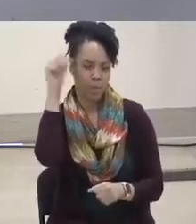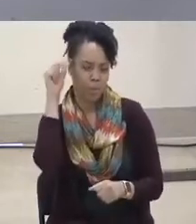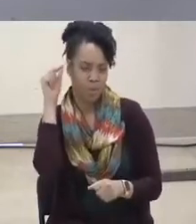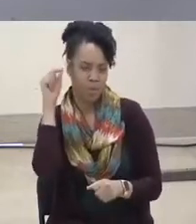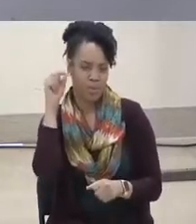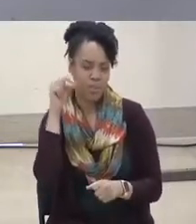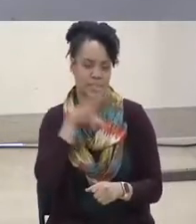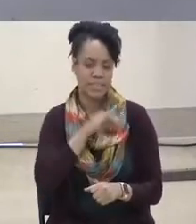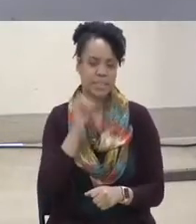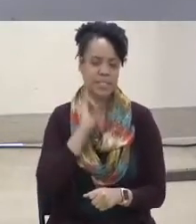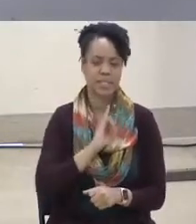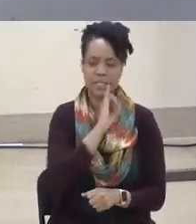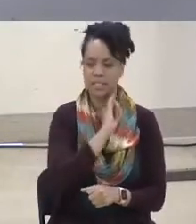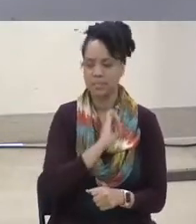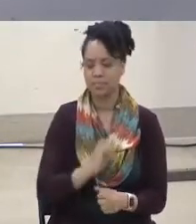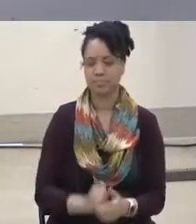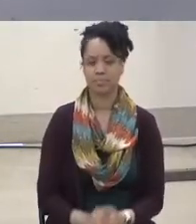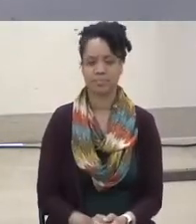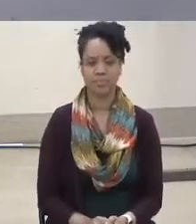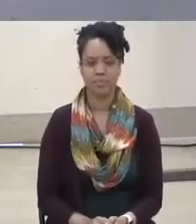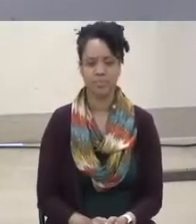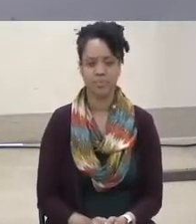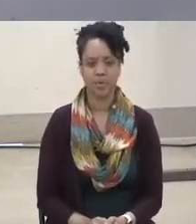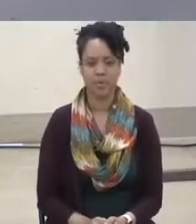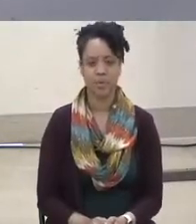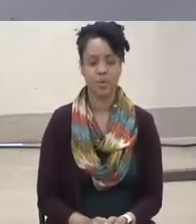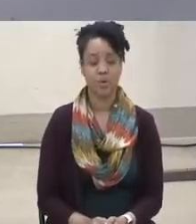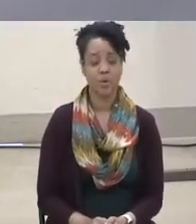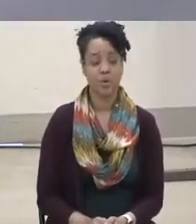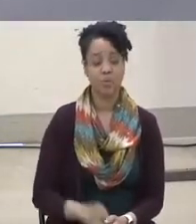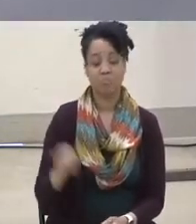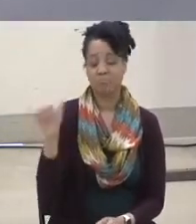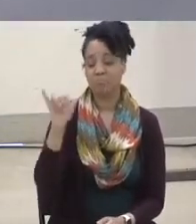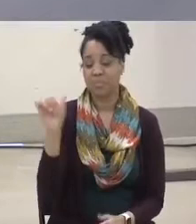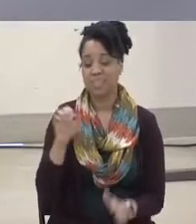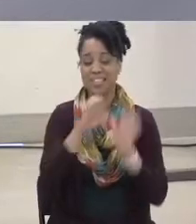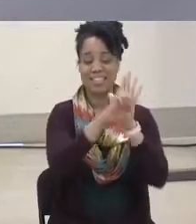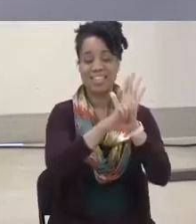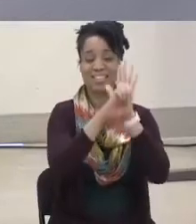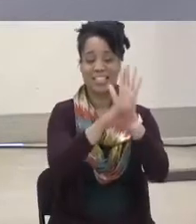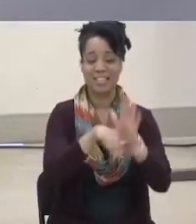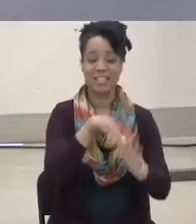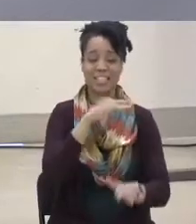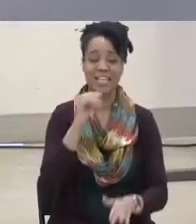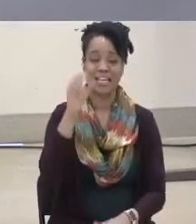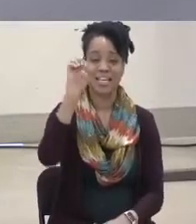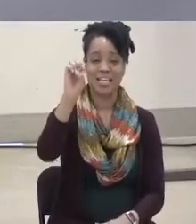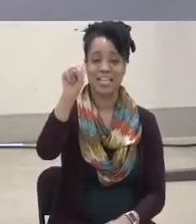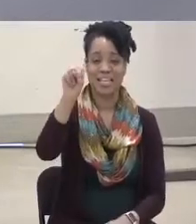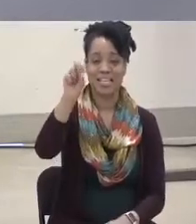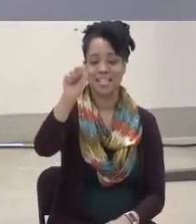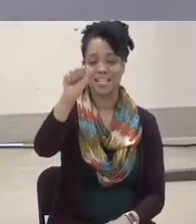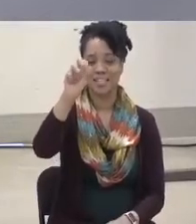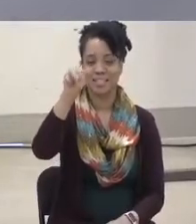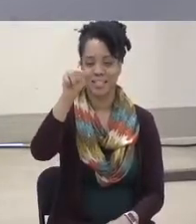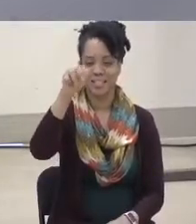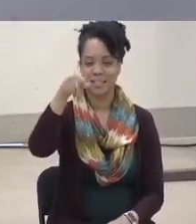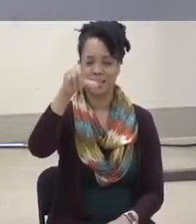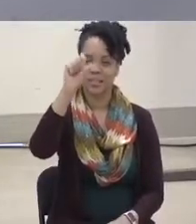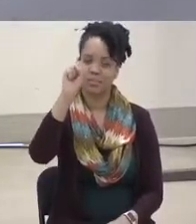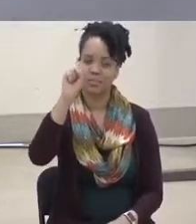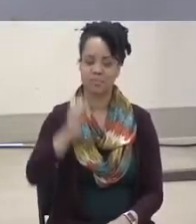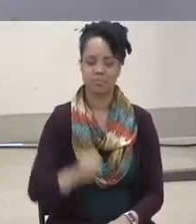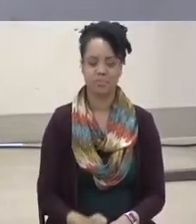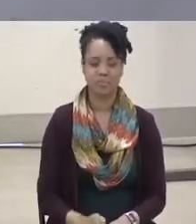que en Israel, was examples and examples. en el Antiguo Testamento, perdón, eran ejemplos.